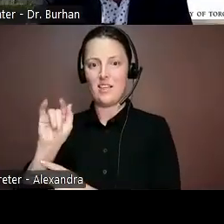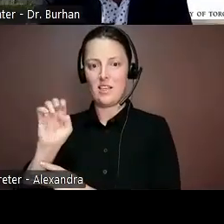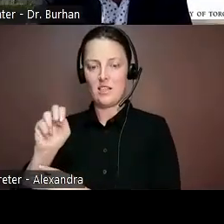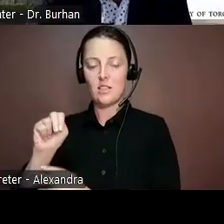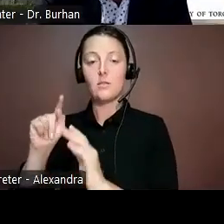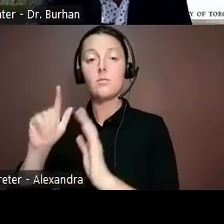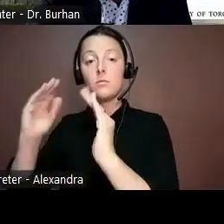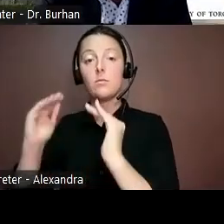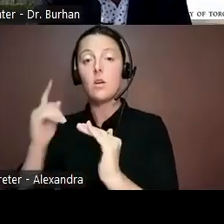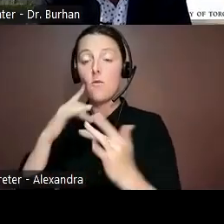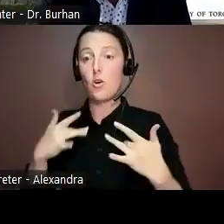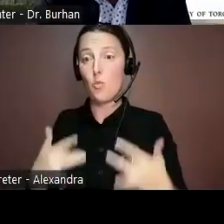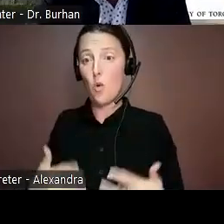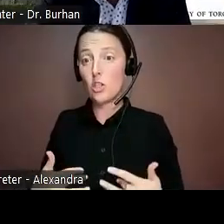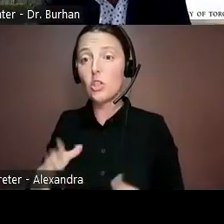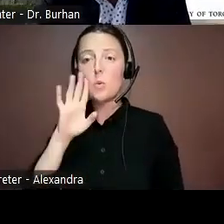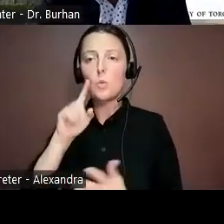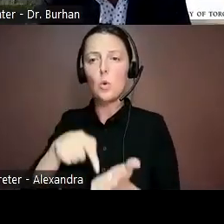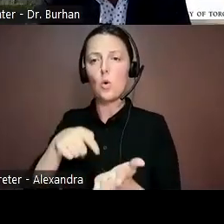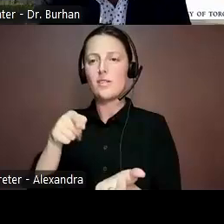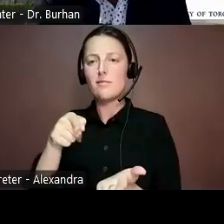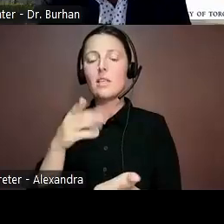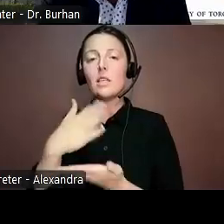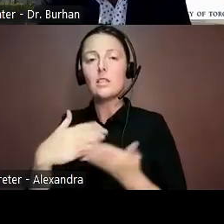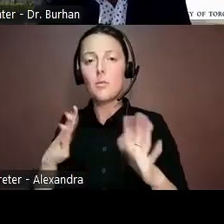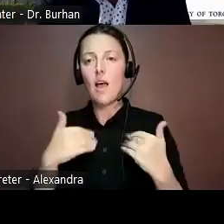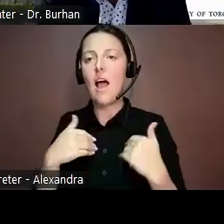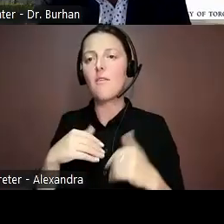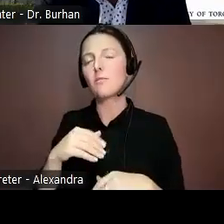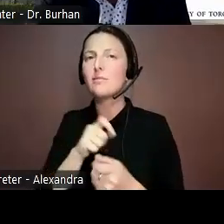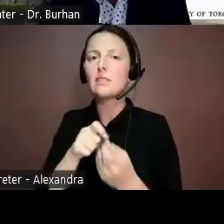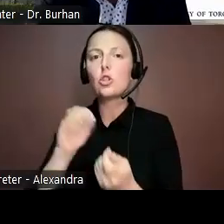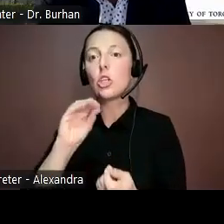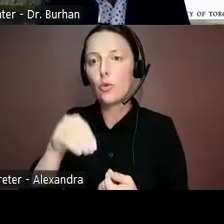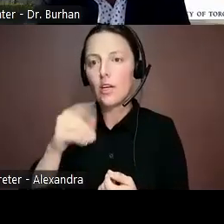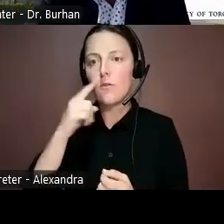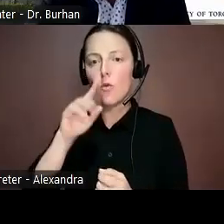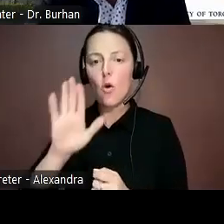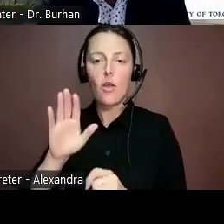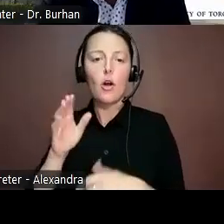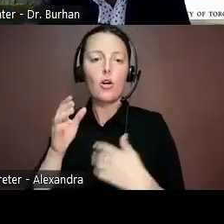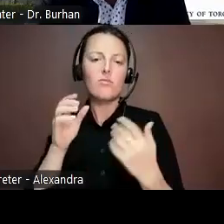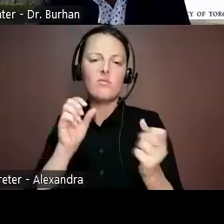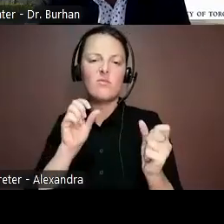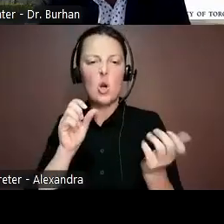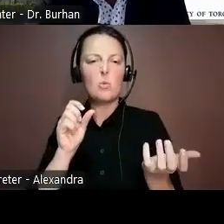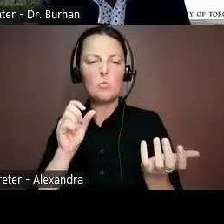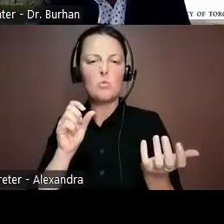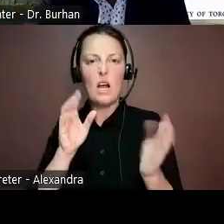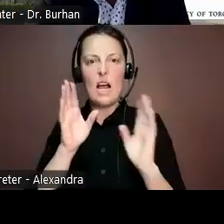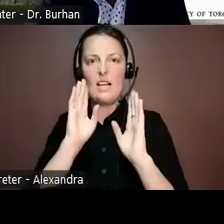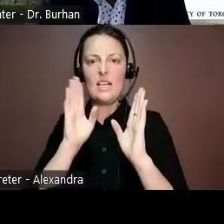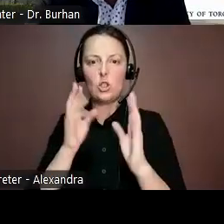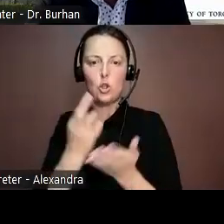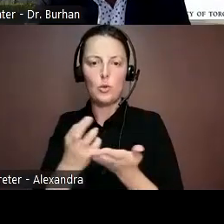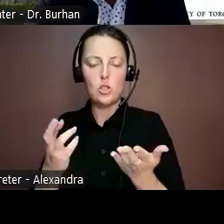some decrease in their attentional resources, definitely increase in negative perception and decrease in social